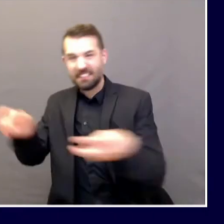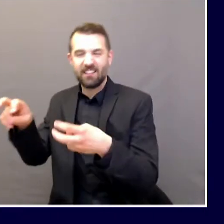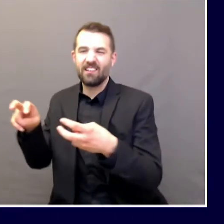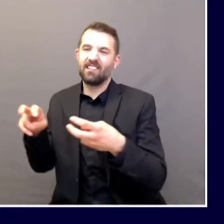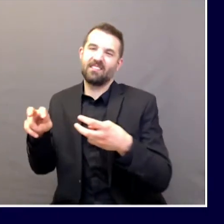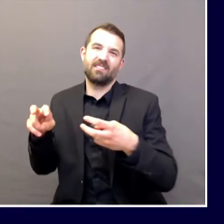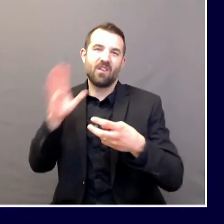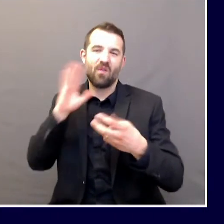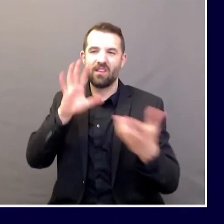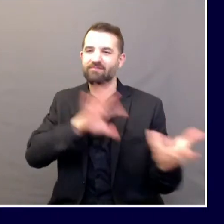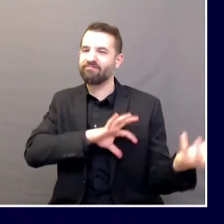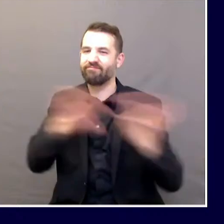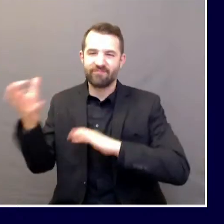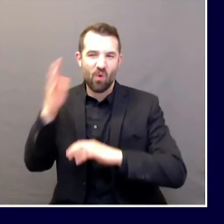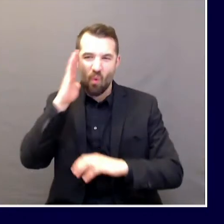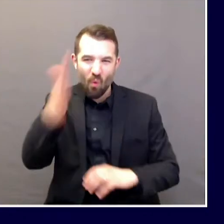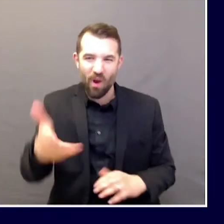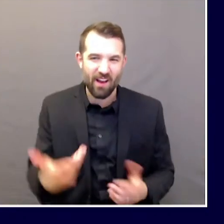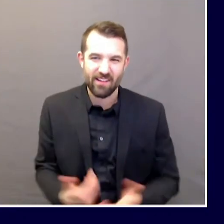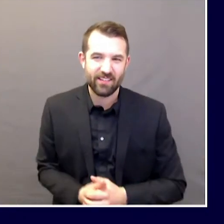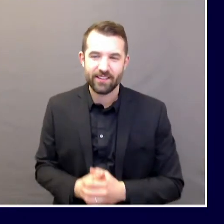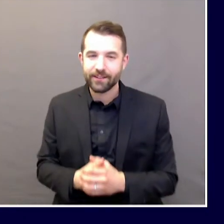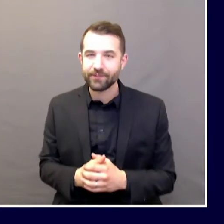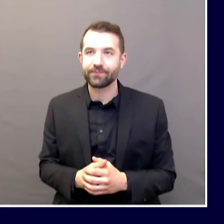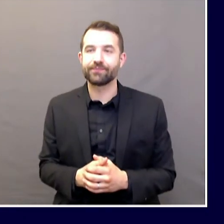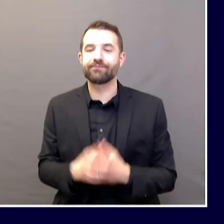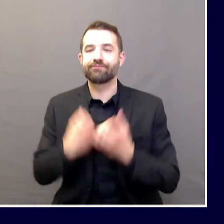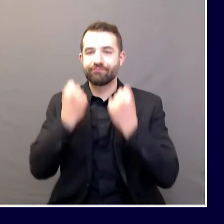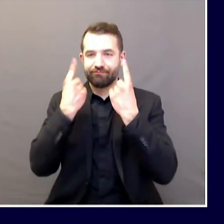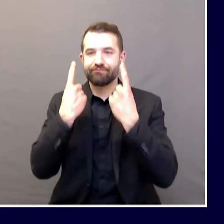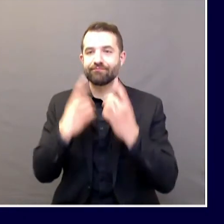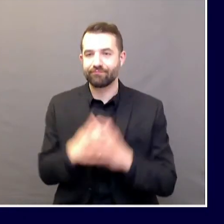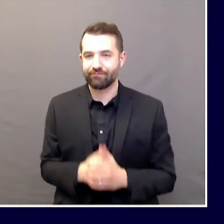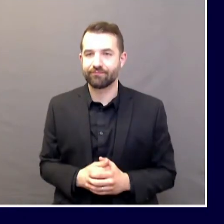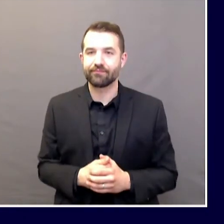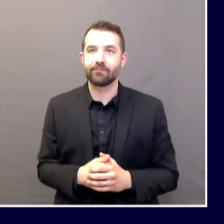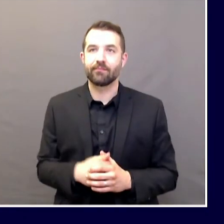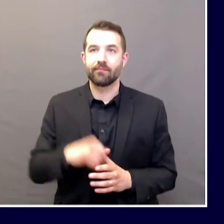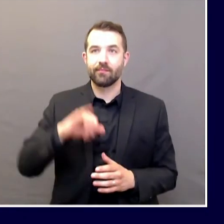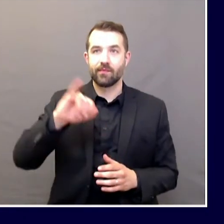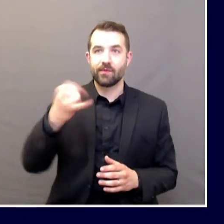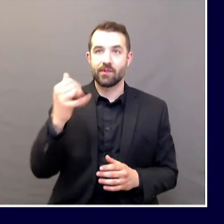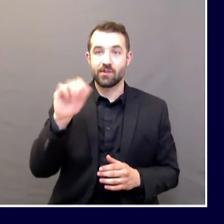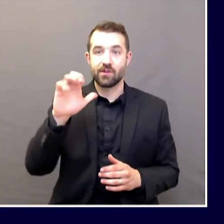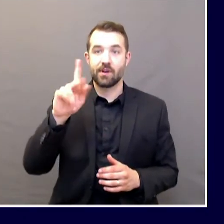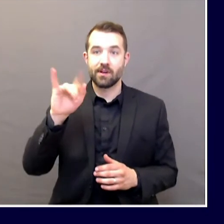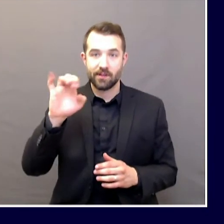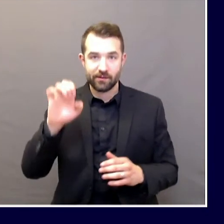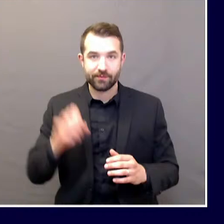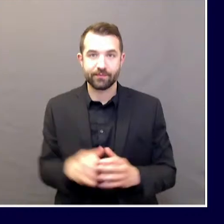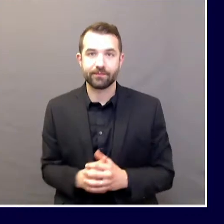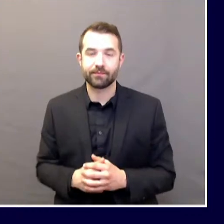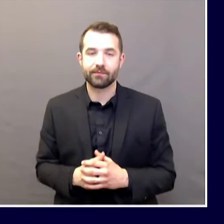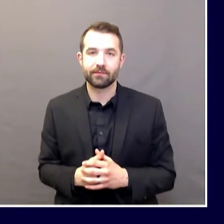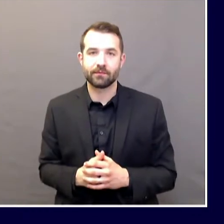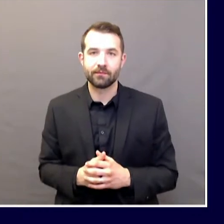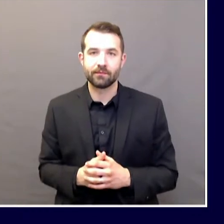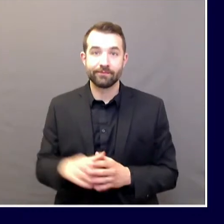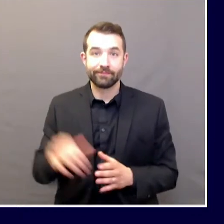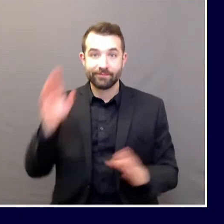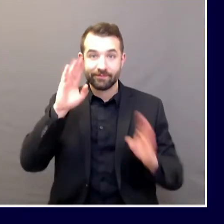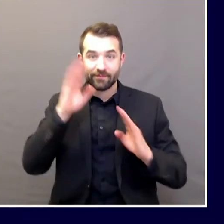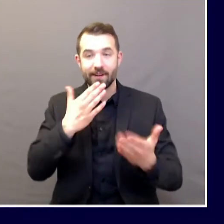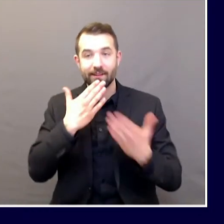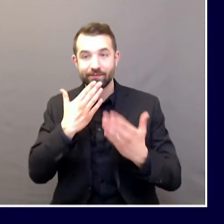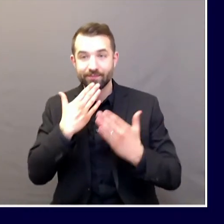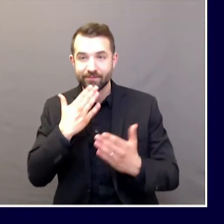Understood. Thank you. Let me turn it over to Jackie Mundry at News Center. Hi, Dr. Shah, thanks so much. I just have